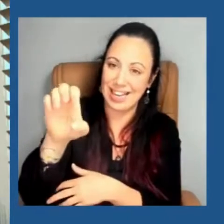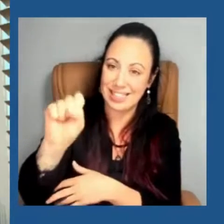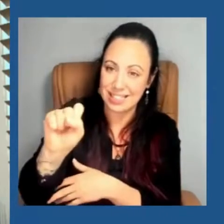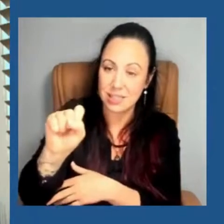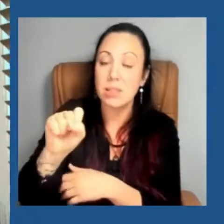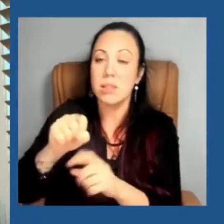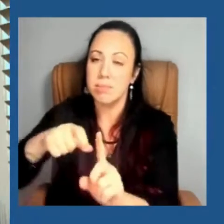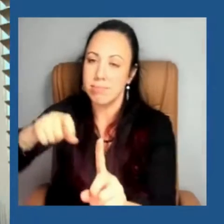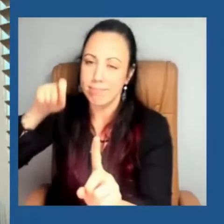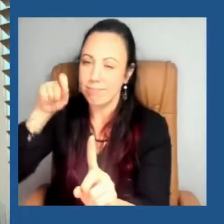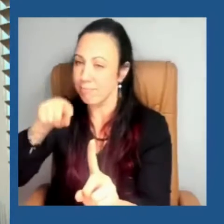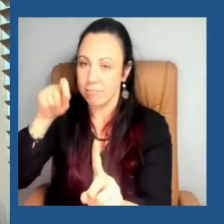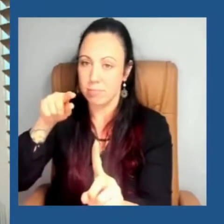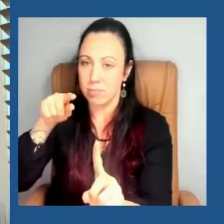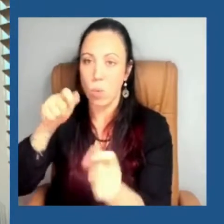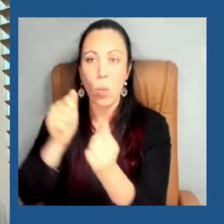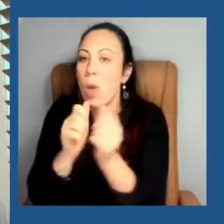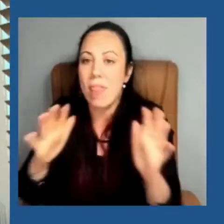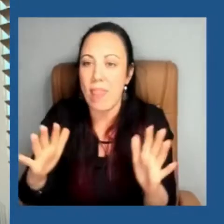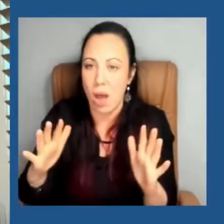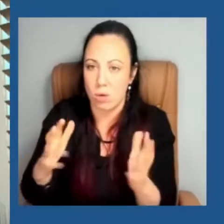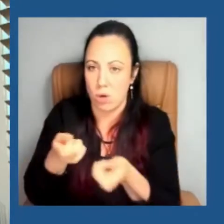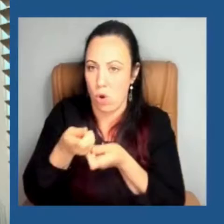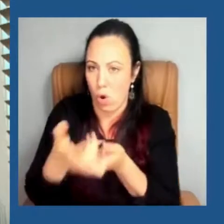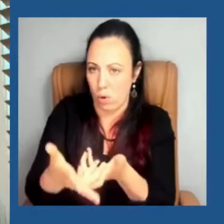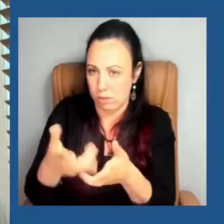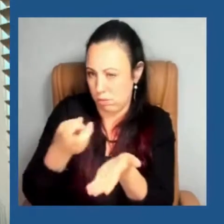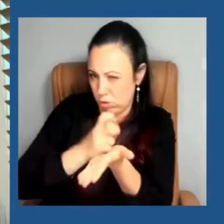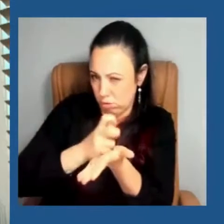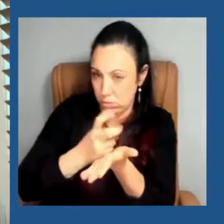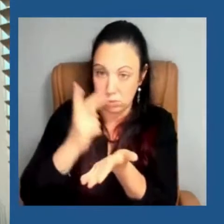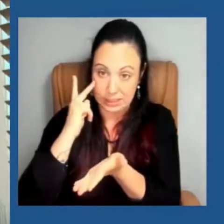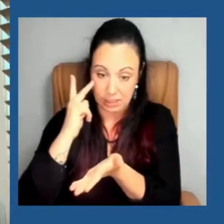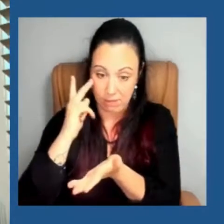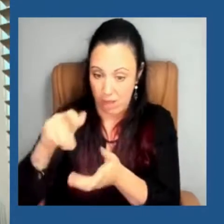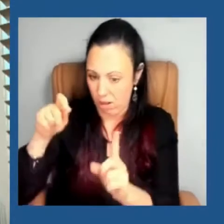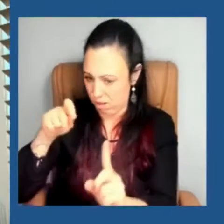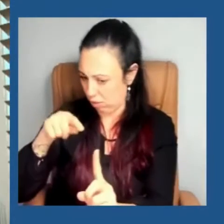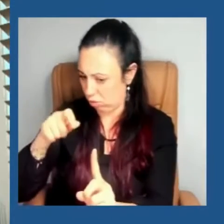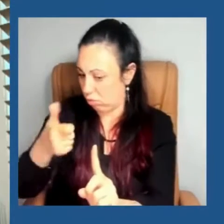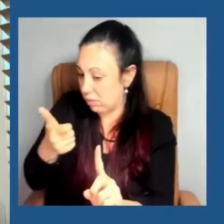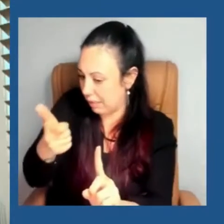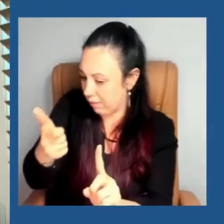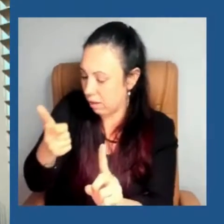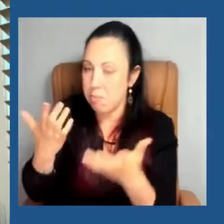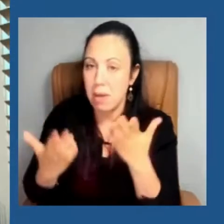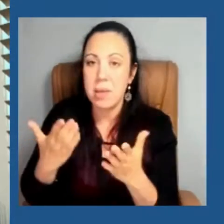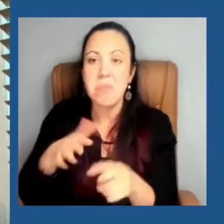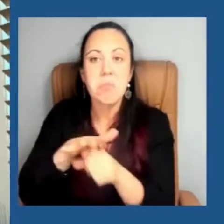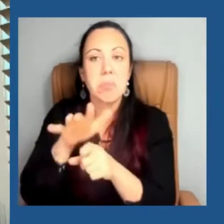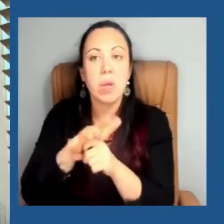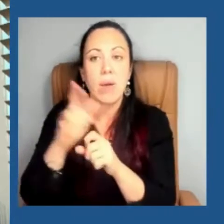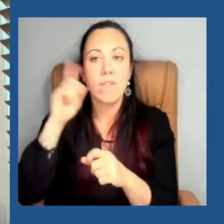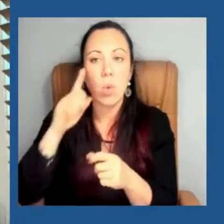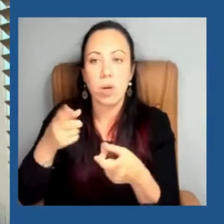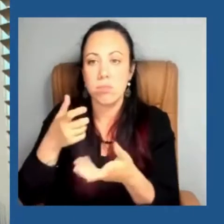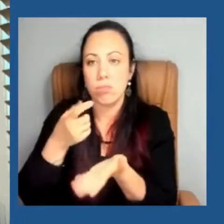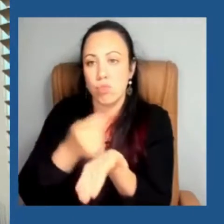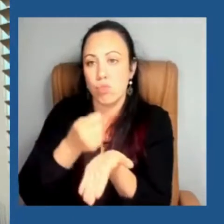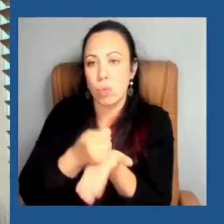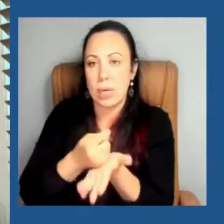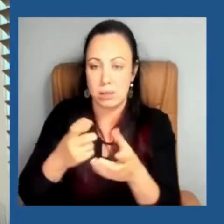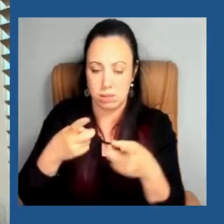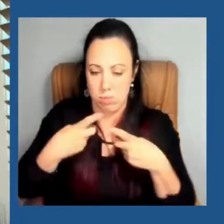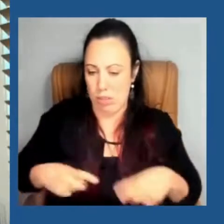current without inducing a seizure to see if the electrical current itself may be sufficient to treat depression without the